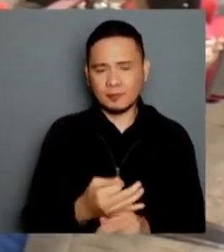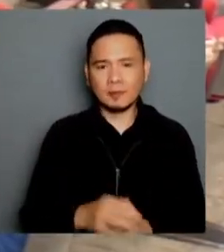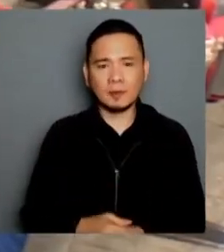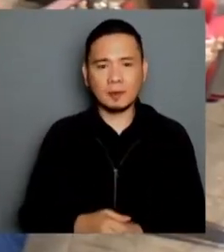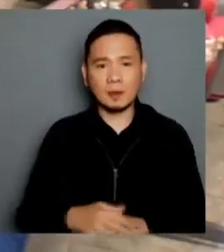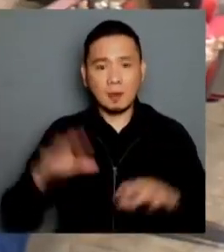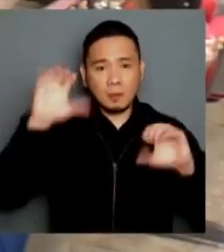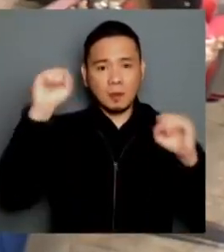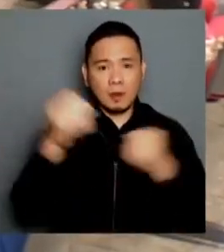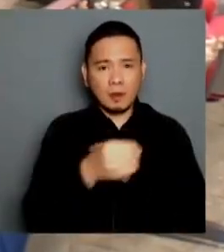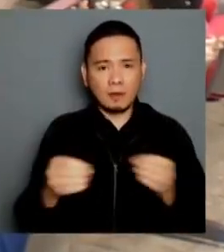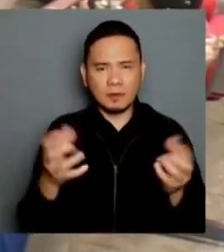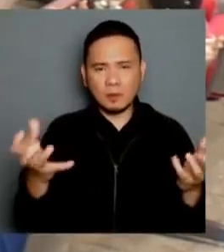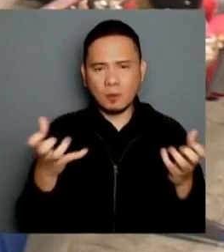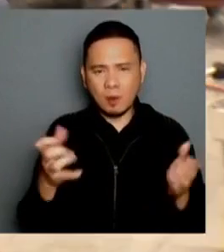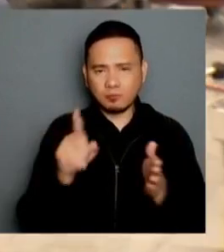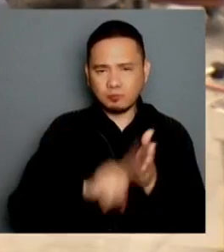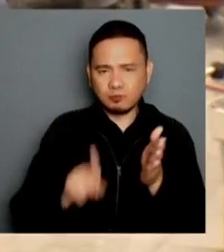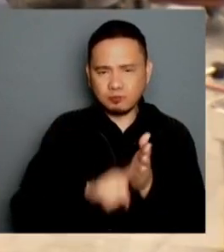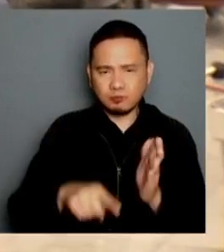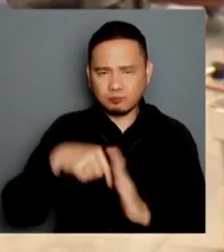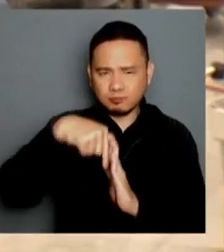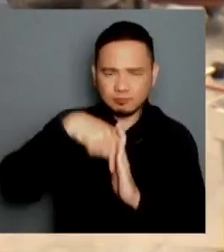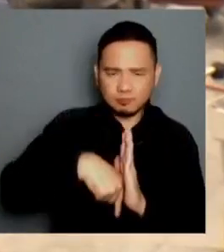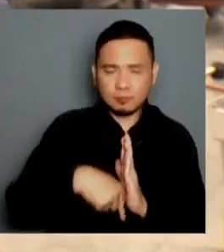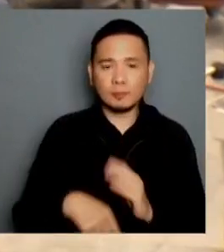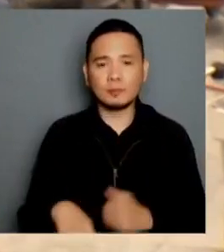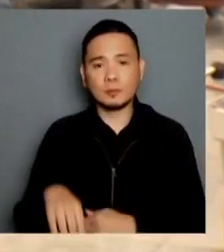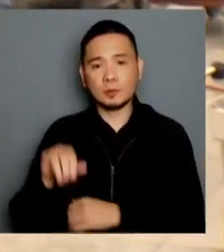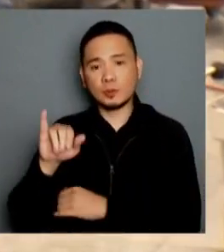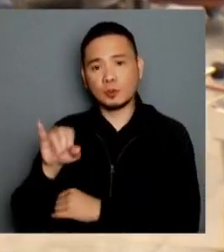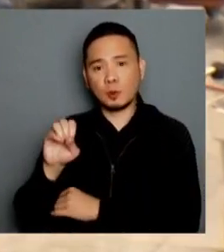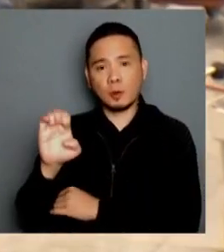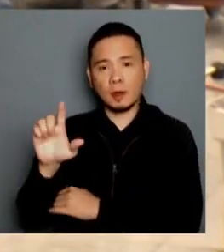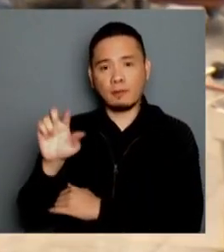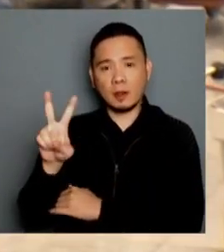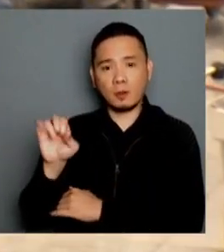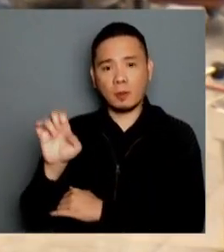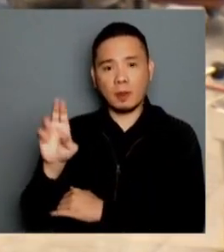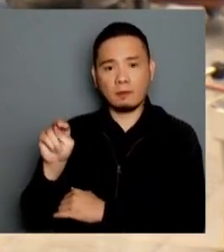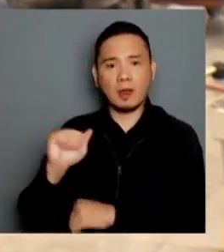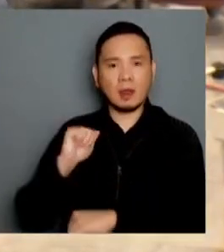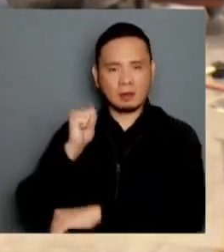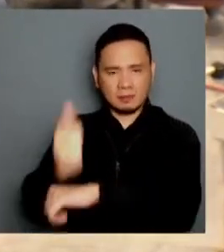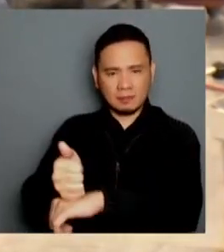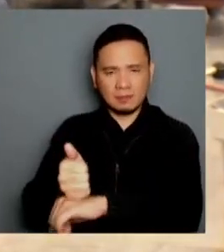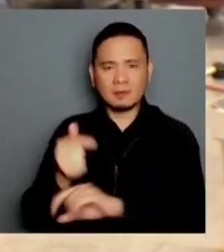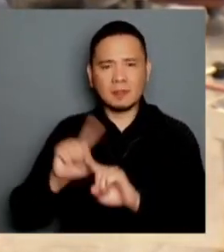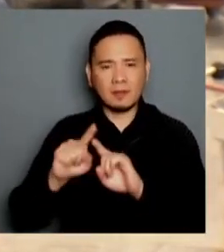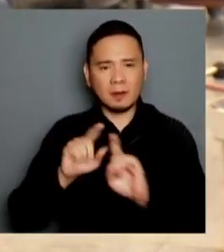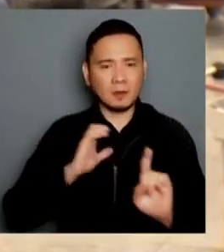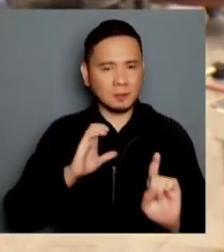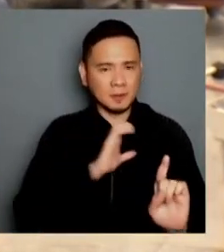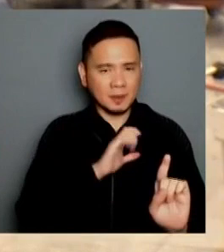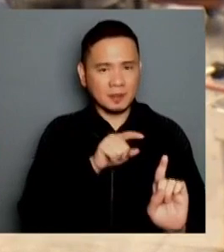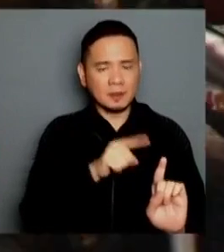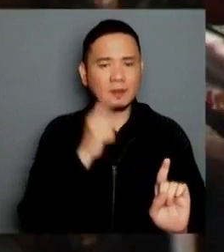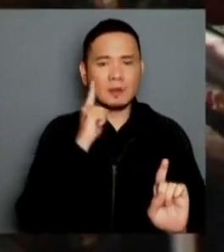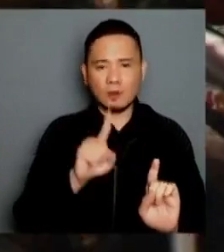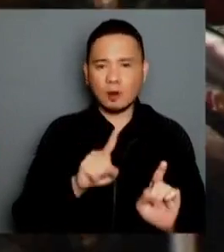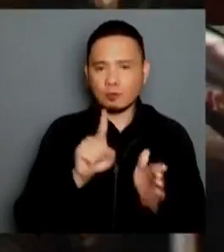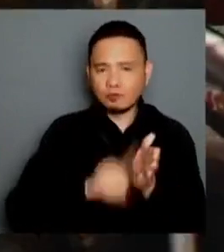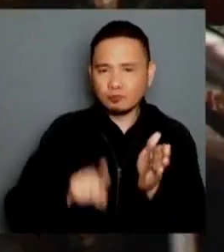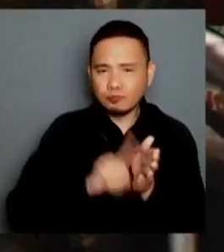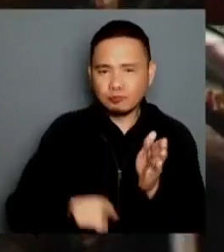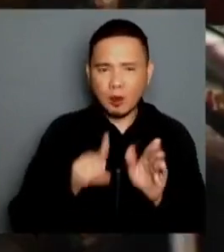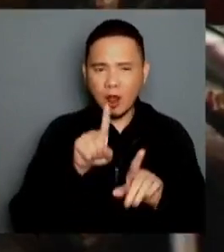the incident. Meanwhile, Senator Joel Villanueva has directed the appropriate committees of the Senate to conduct an inquiry